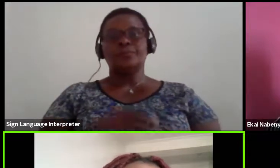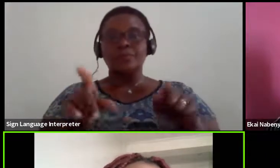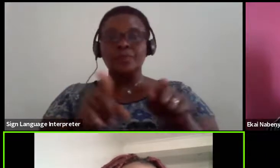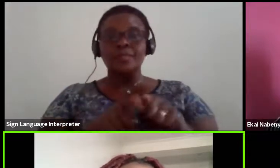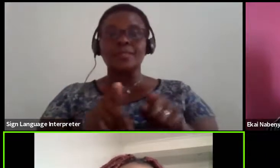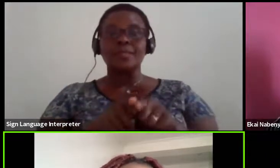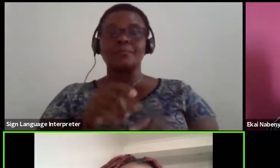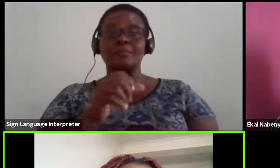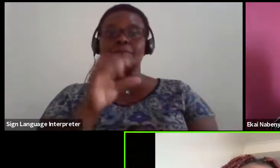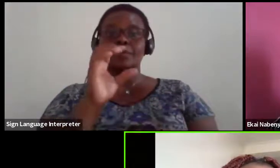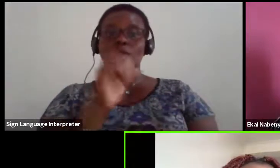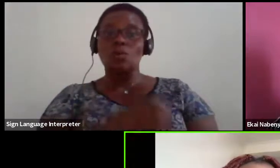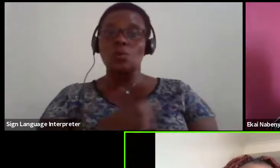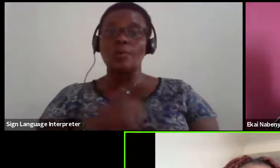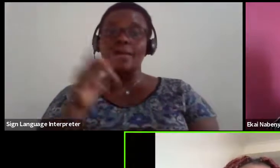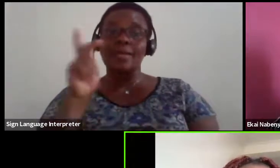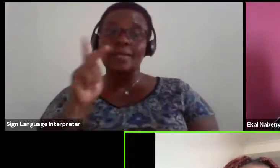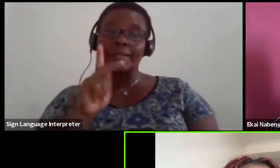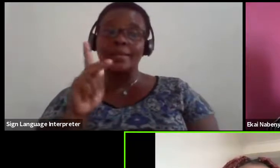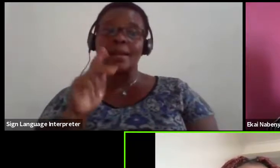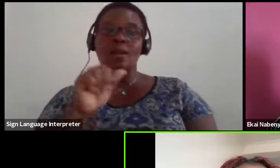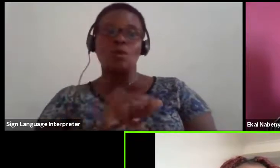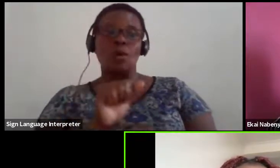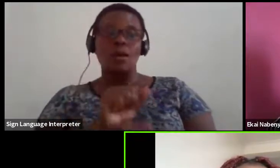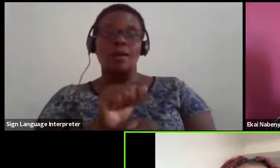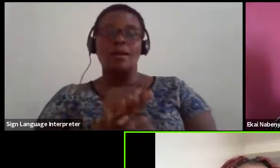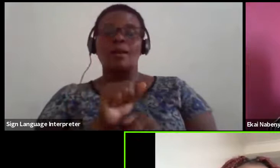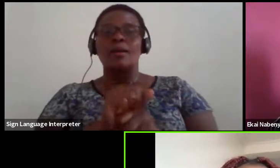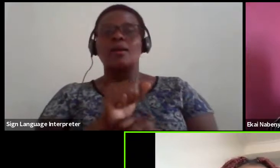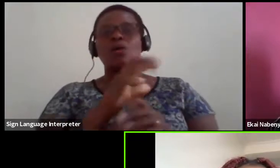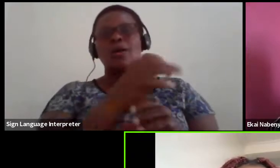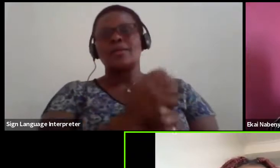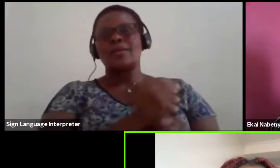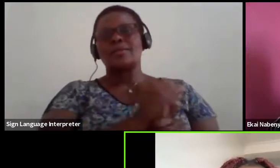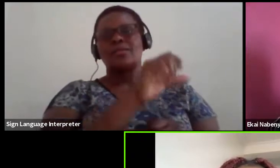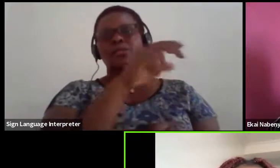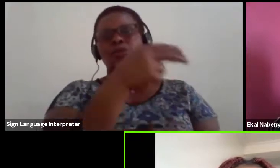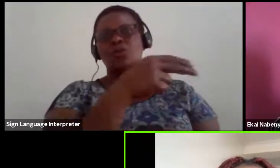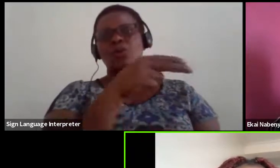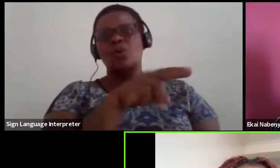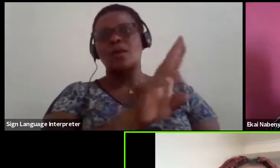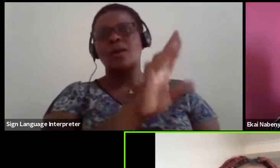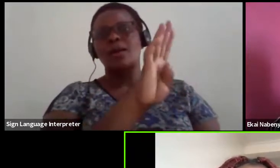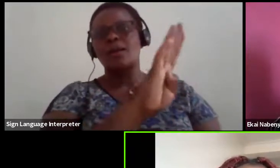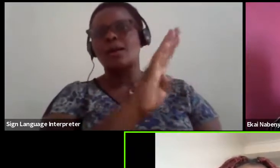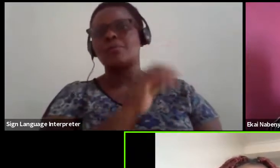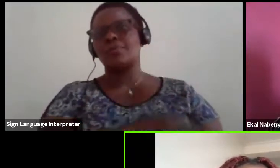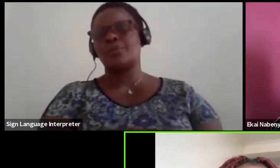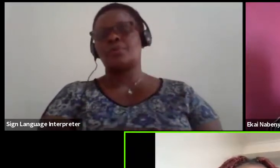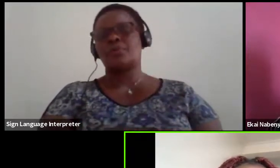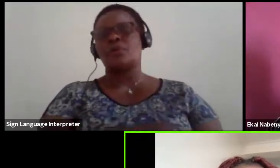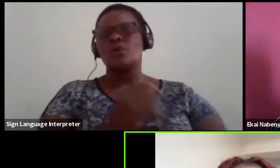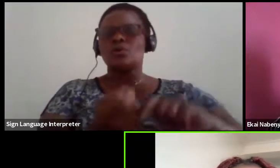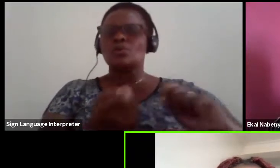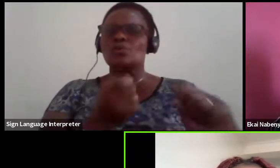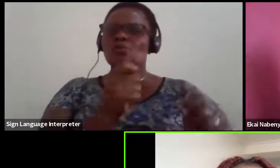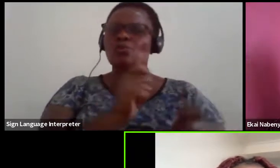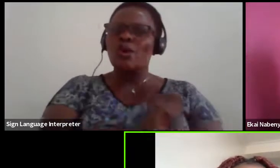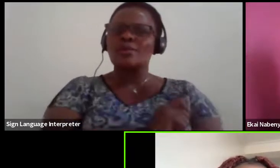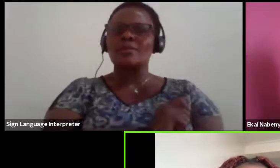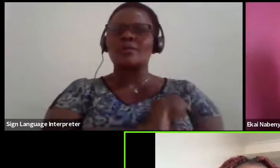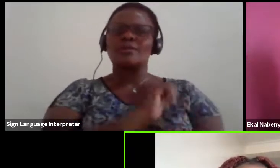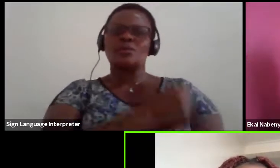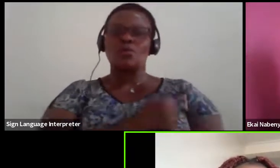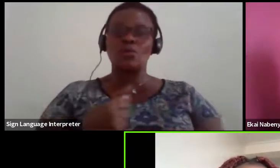the Localization Lab, and we recently partnered with them to translate our digital rights, our women's rights work into